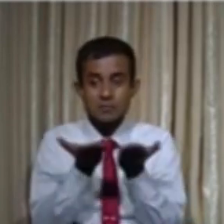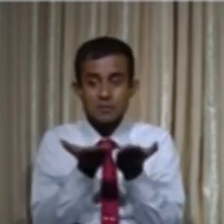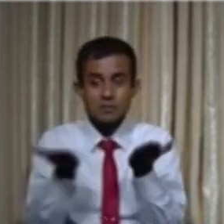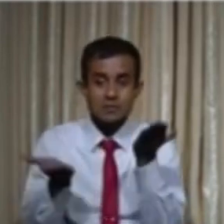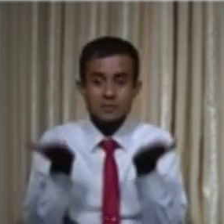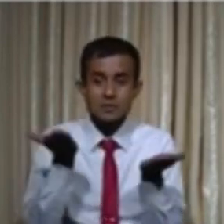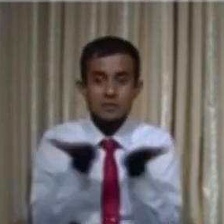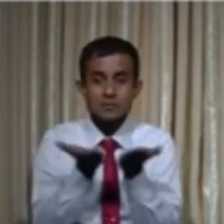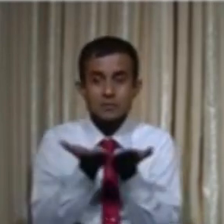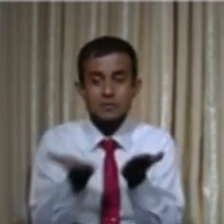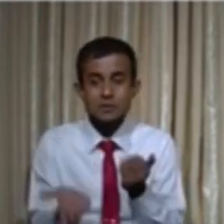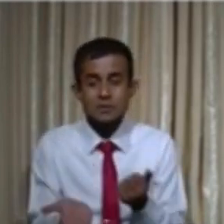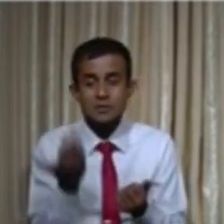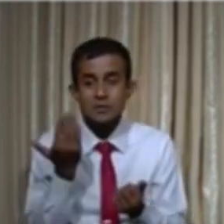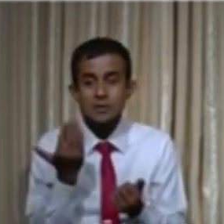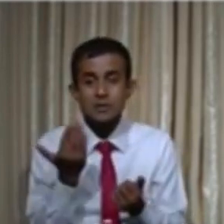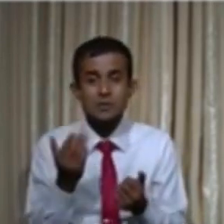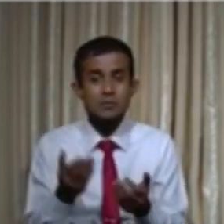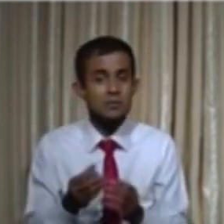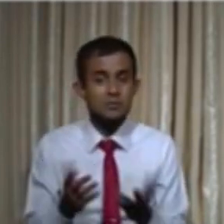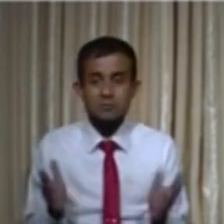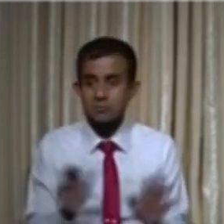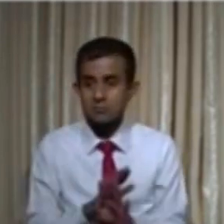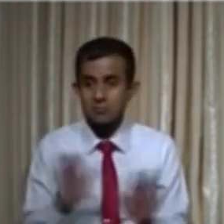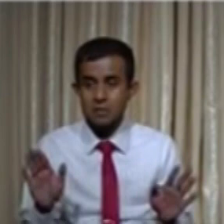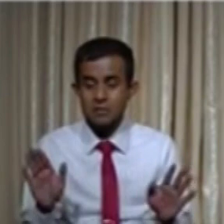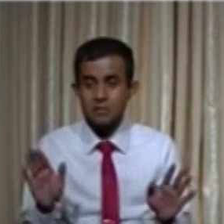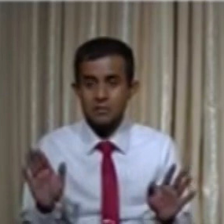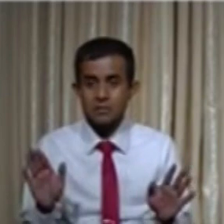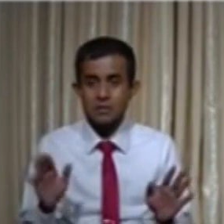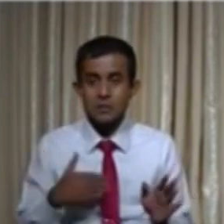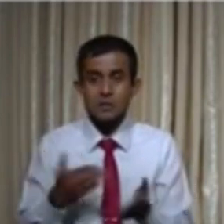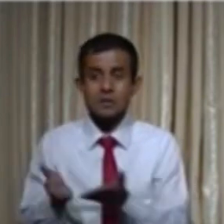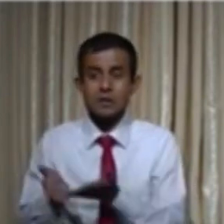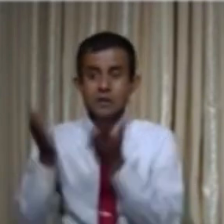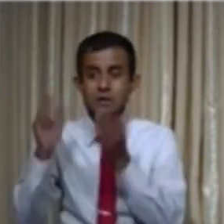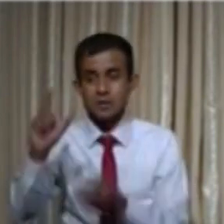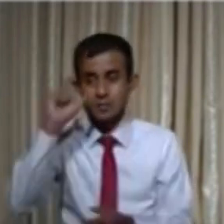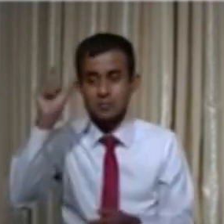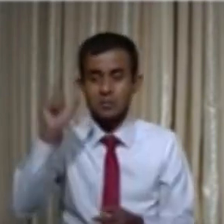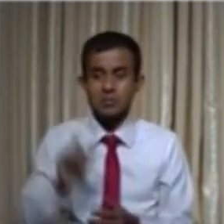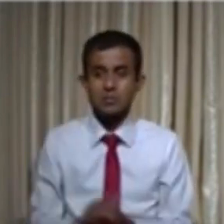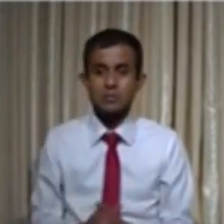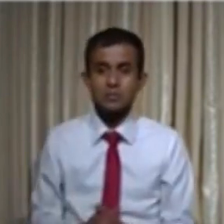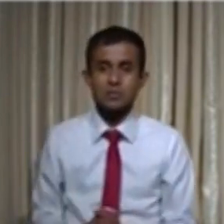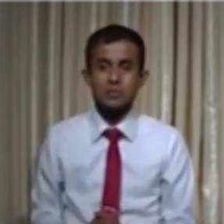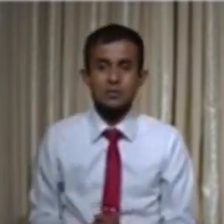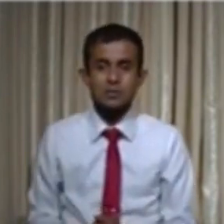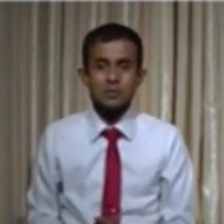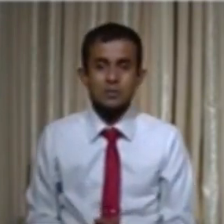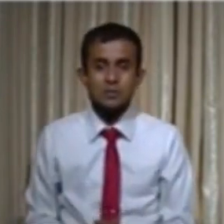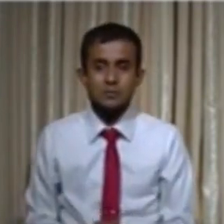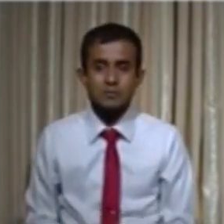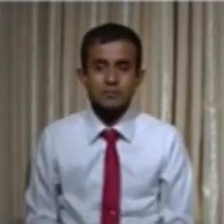its neighbor, and India is not concerned about balancing presences in Sri